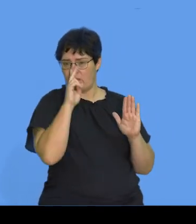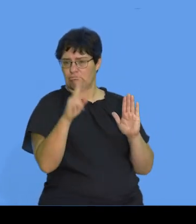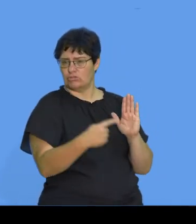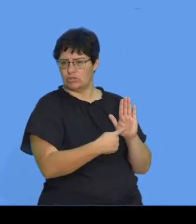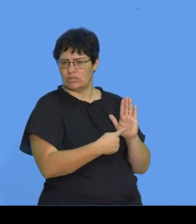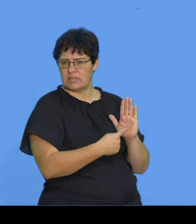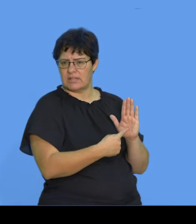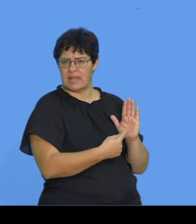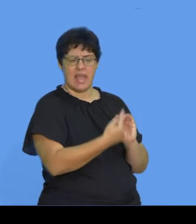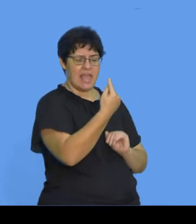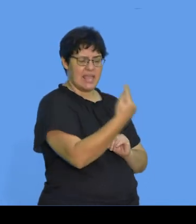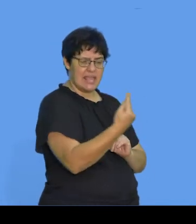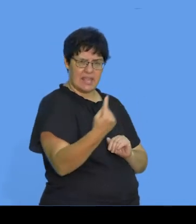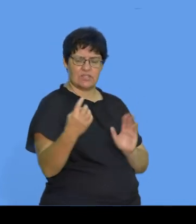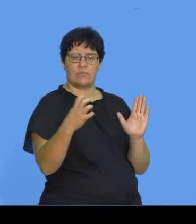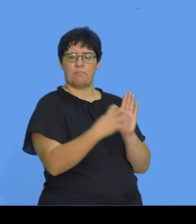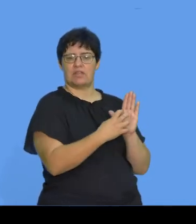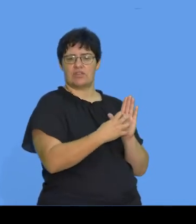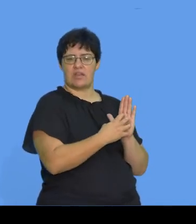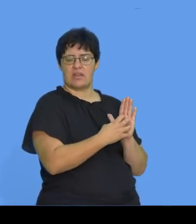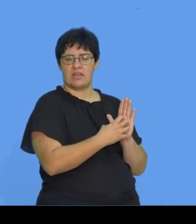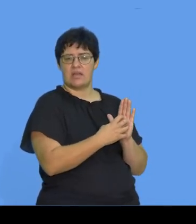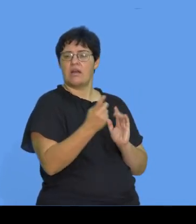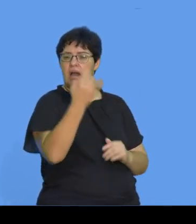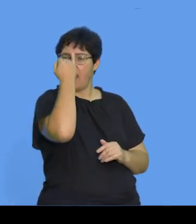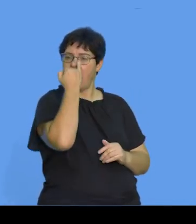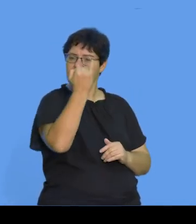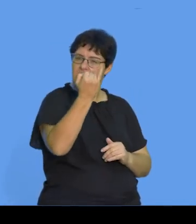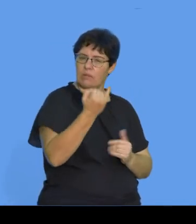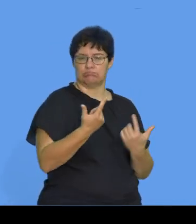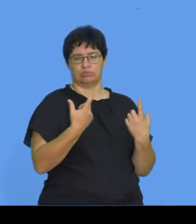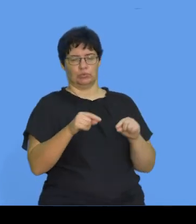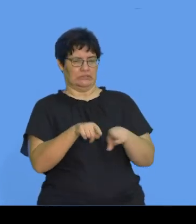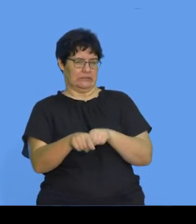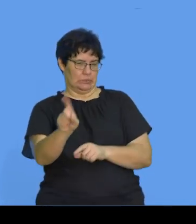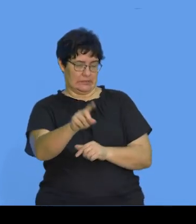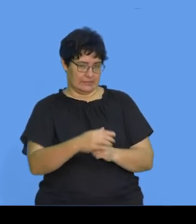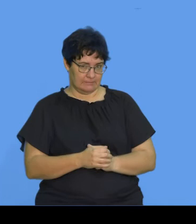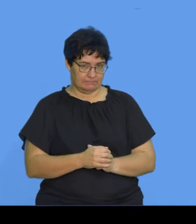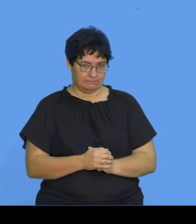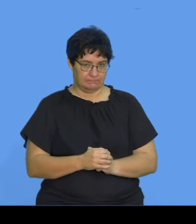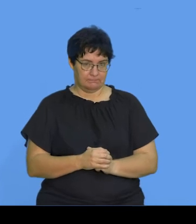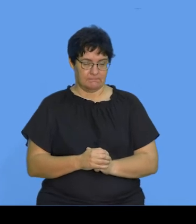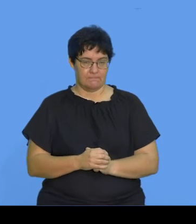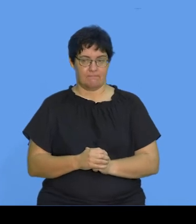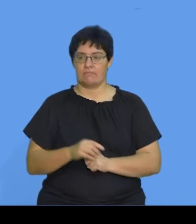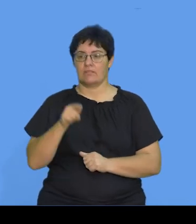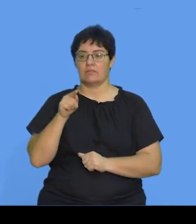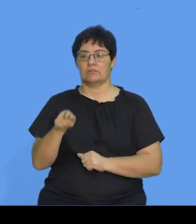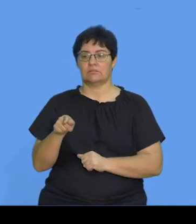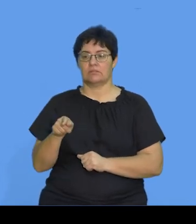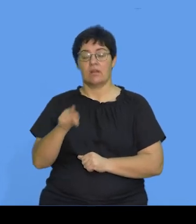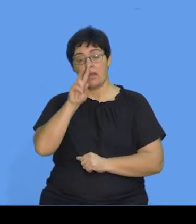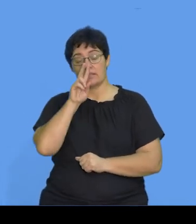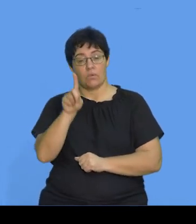we look at the picture, each picture gives us an idea of what we're going to test for. Here, you